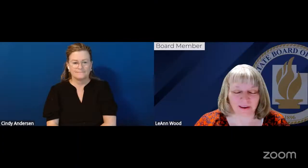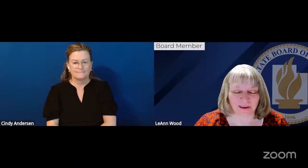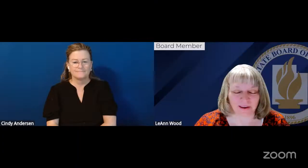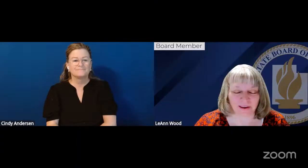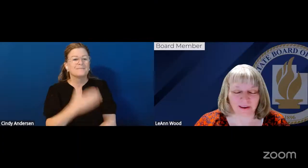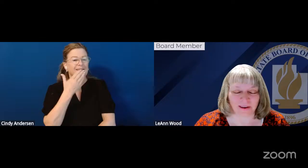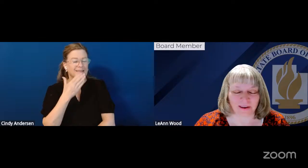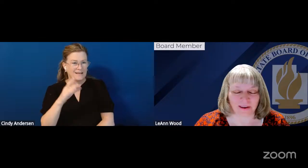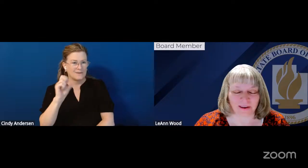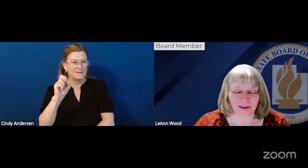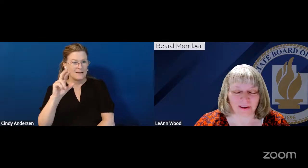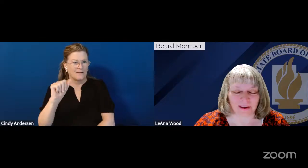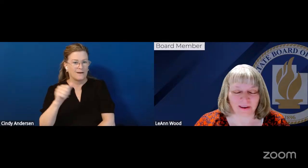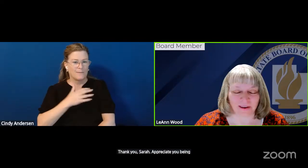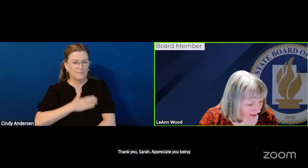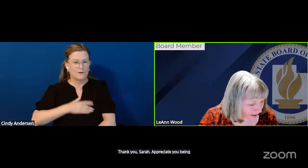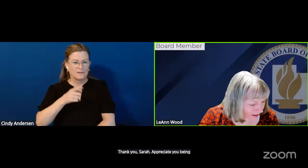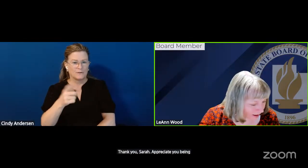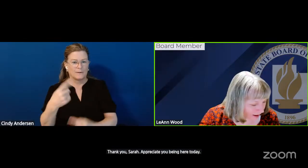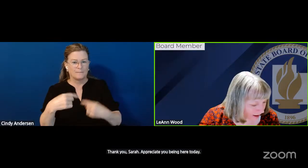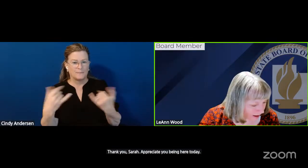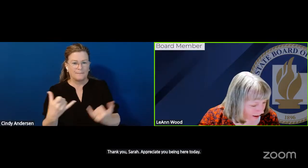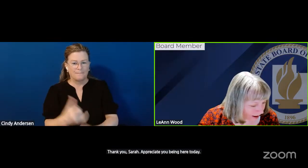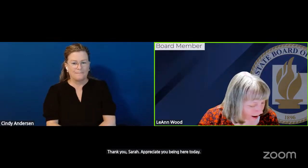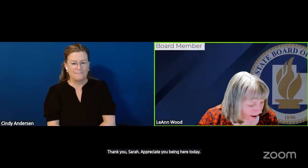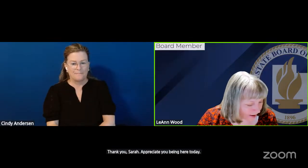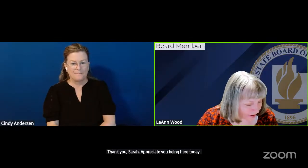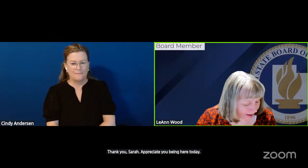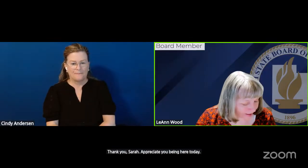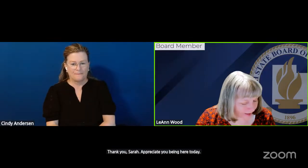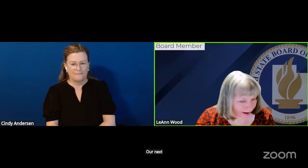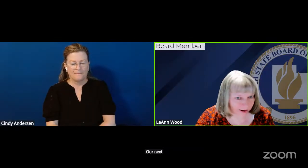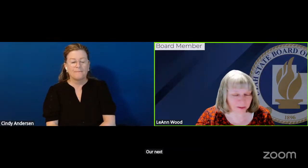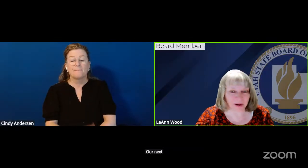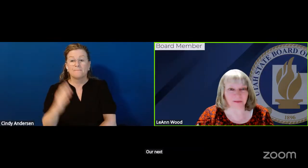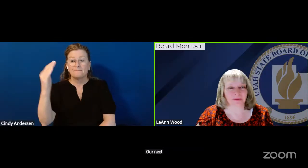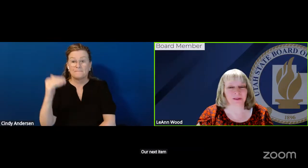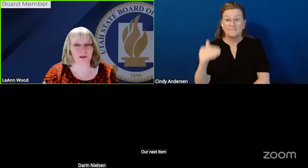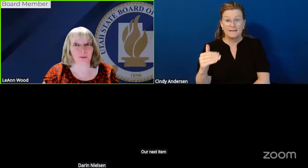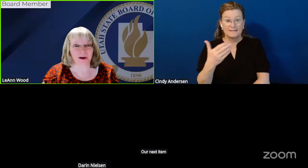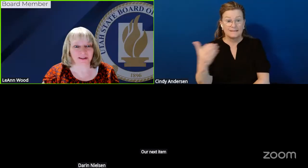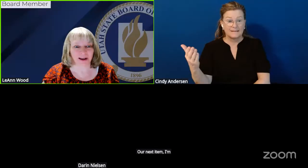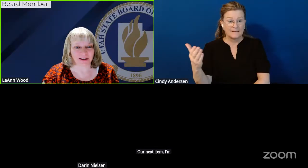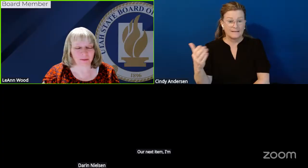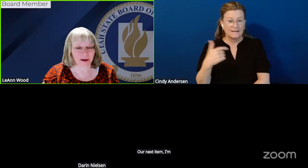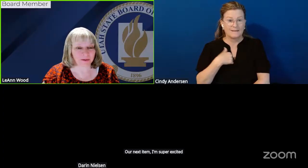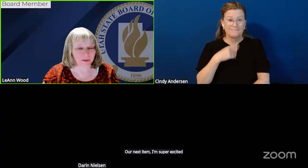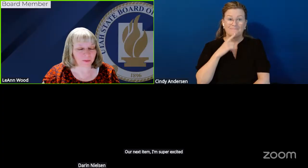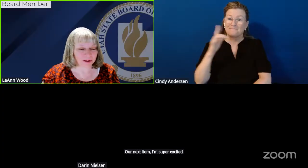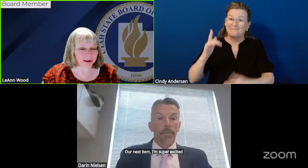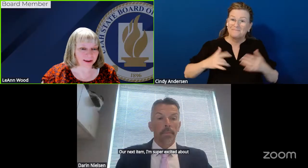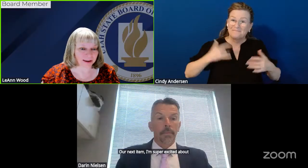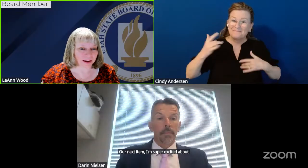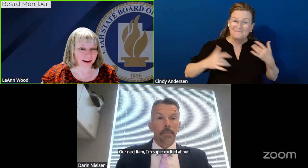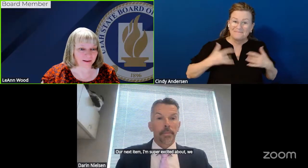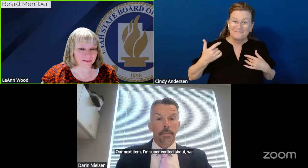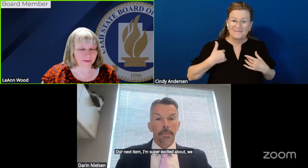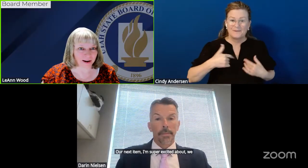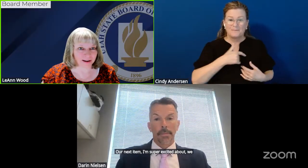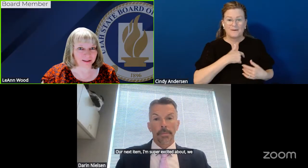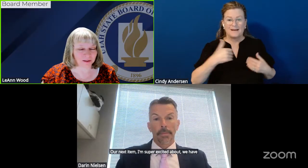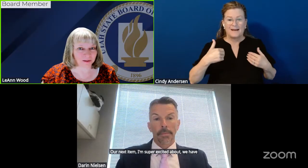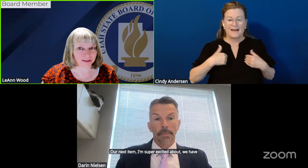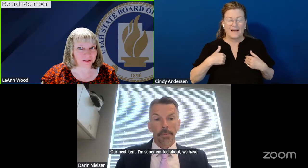Thank you, Sarah. Appreciate you being here today. Our next item I'm super excited about. We